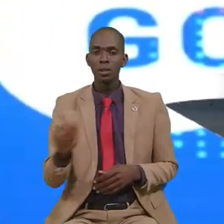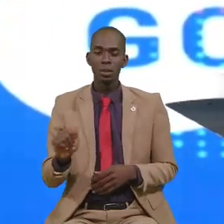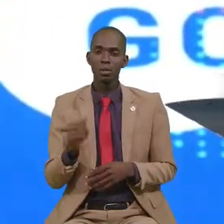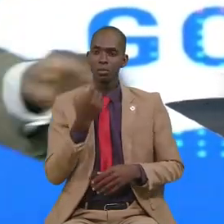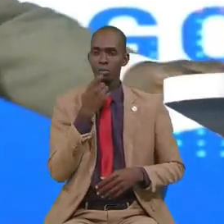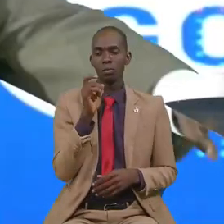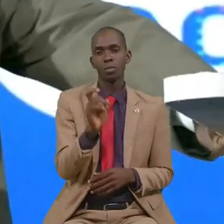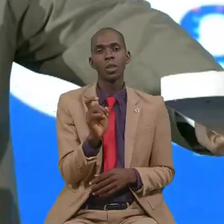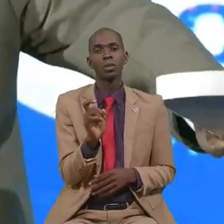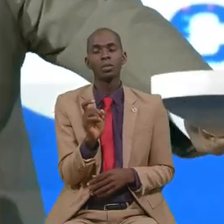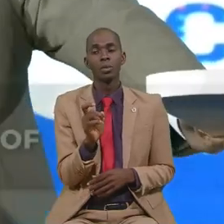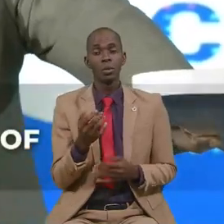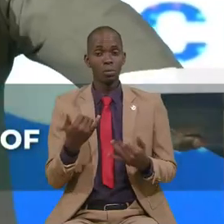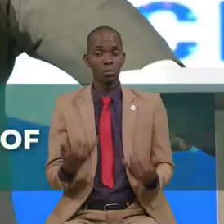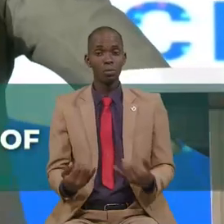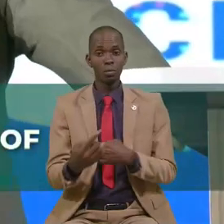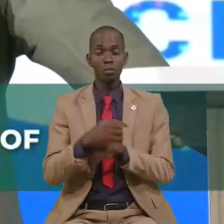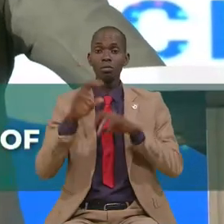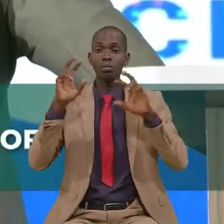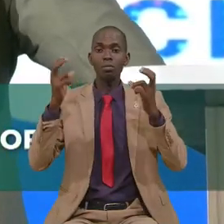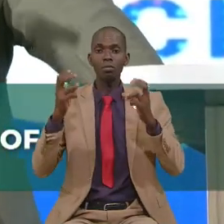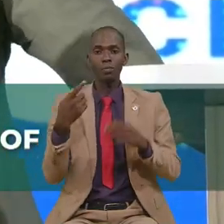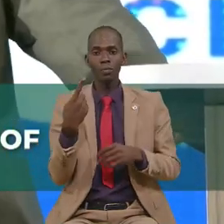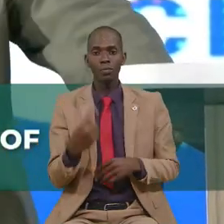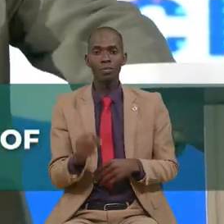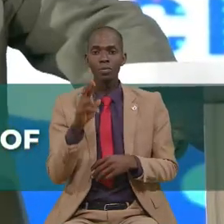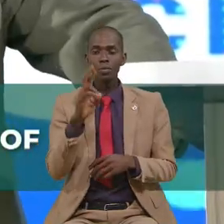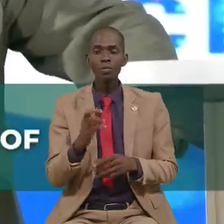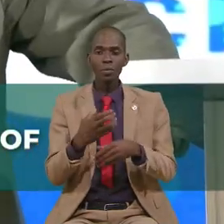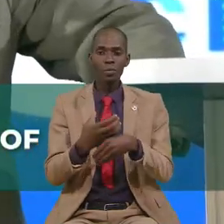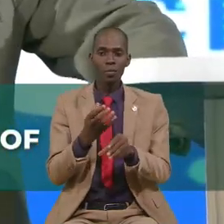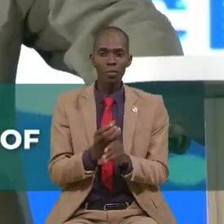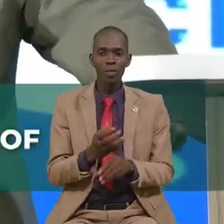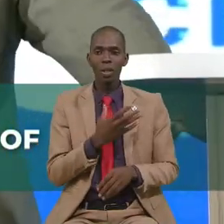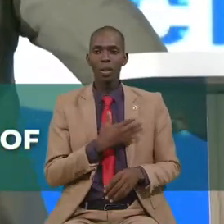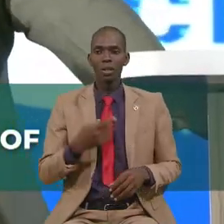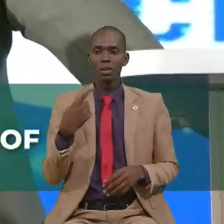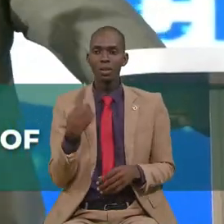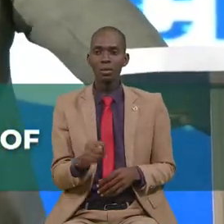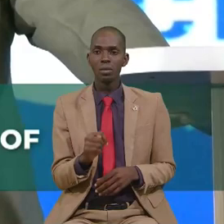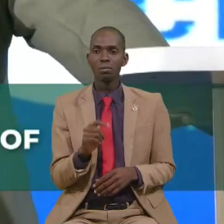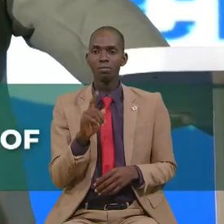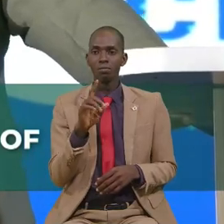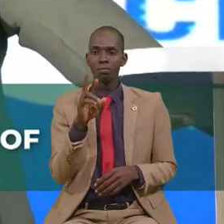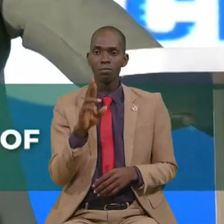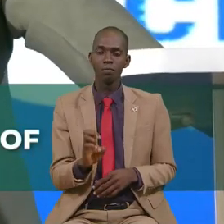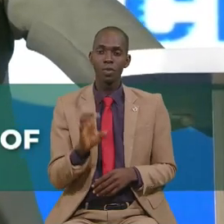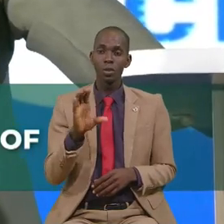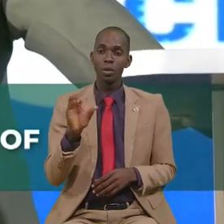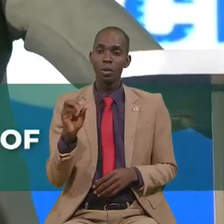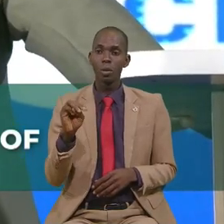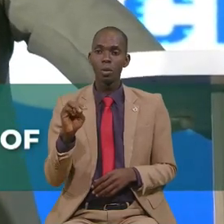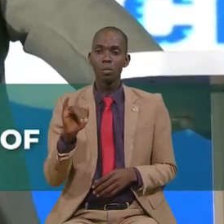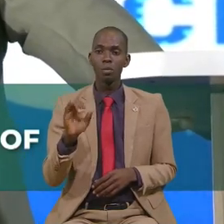we're talking on the recreation and the recommissioning of